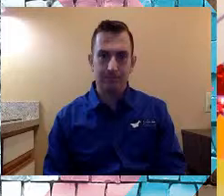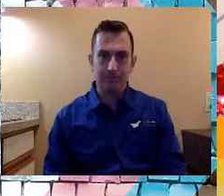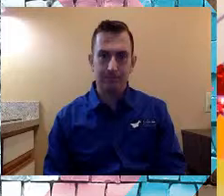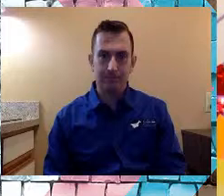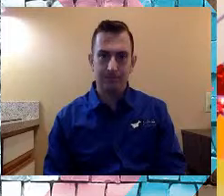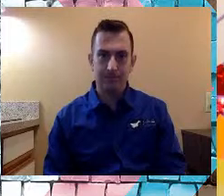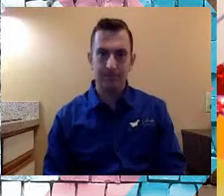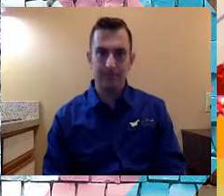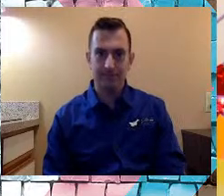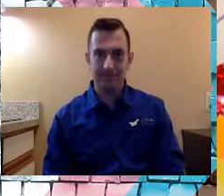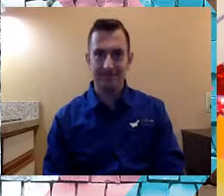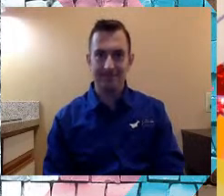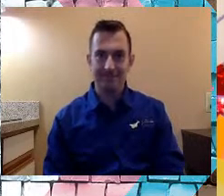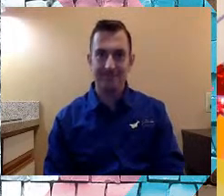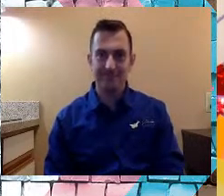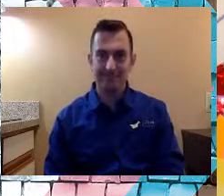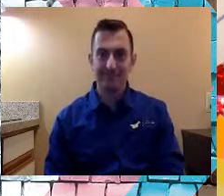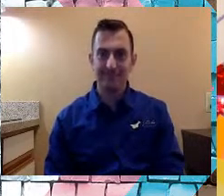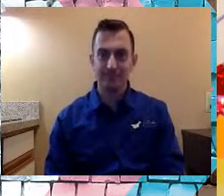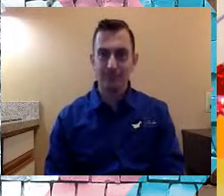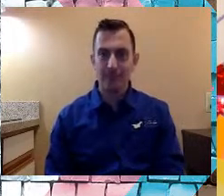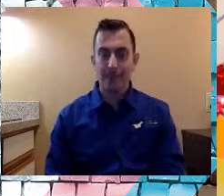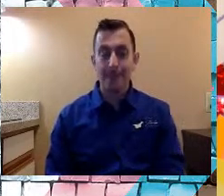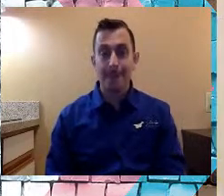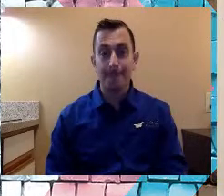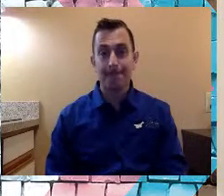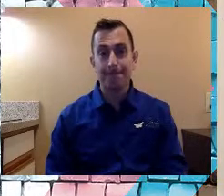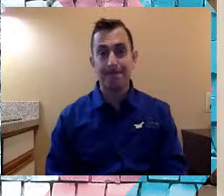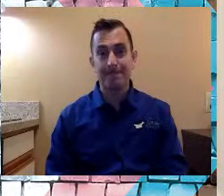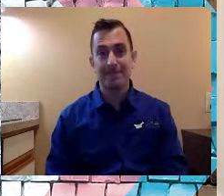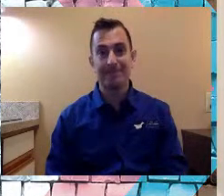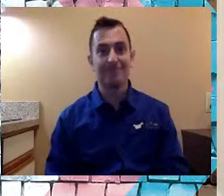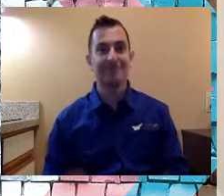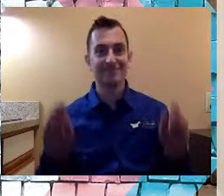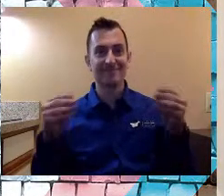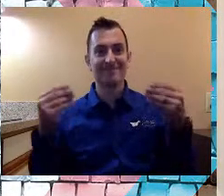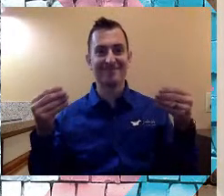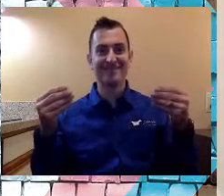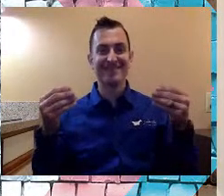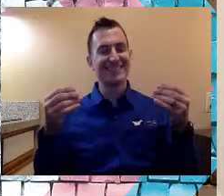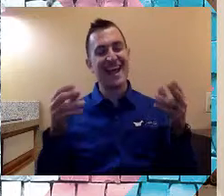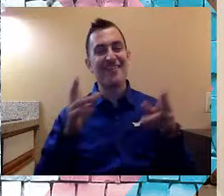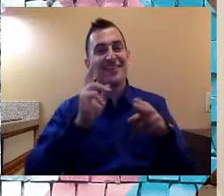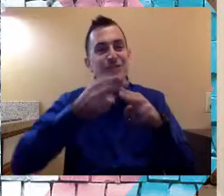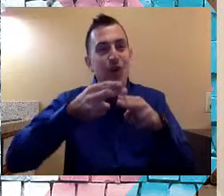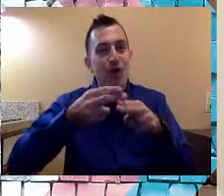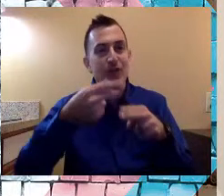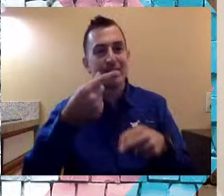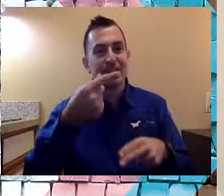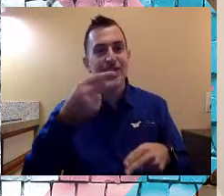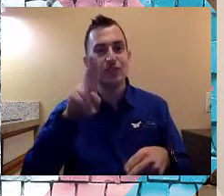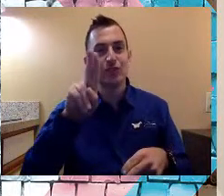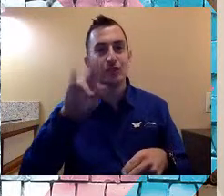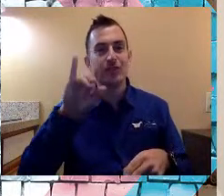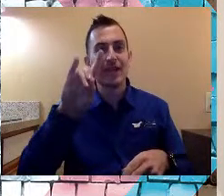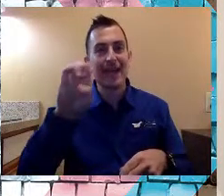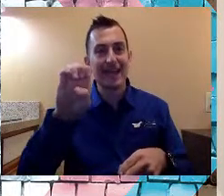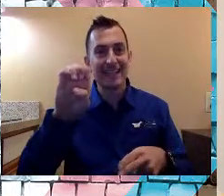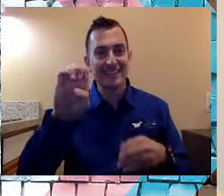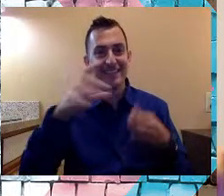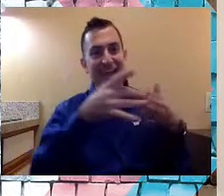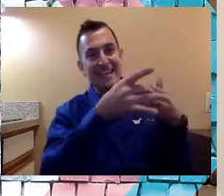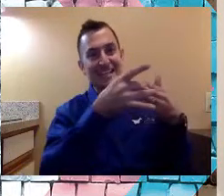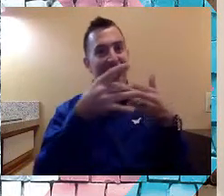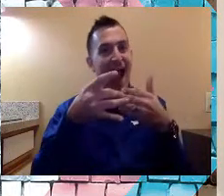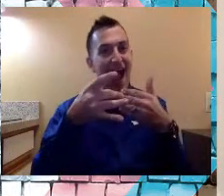7. So now I have my guide for my rainbow. And the next step to make it